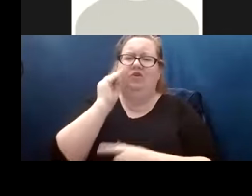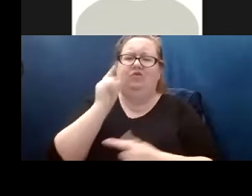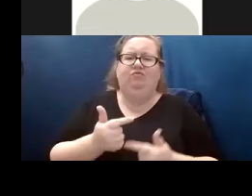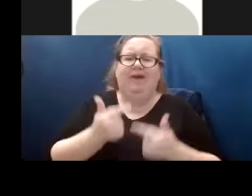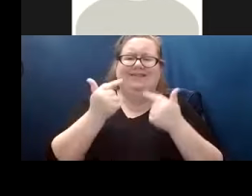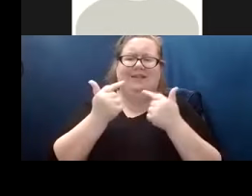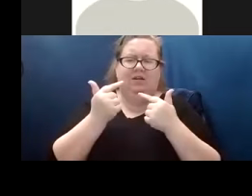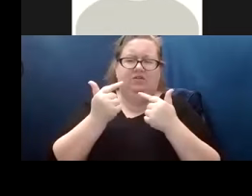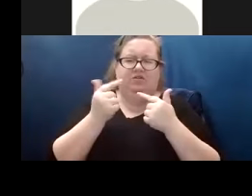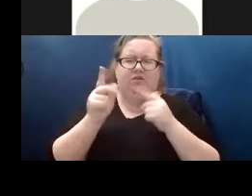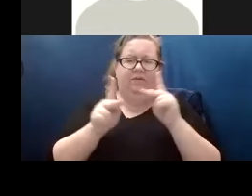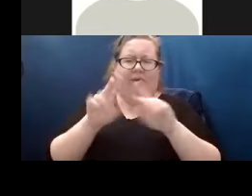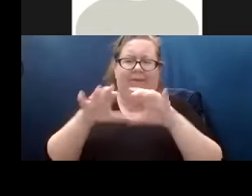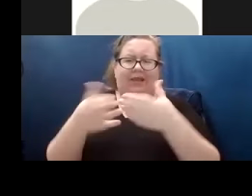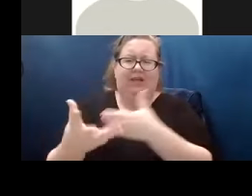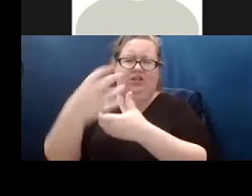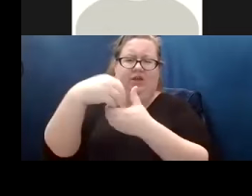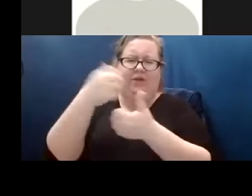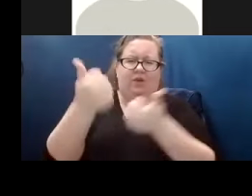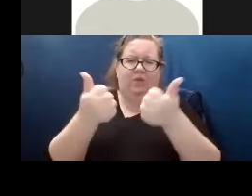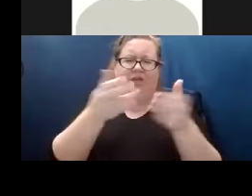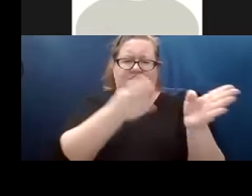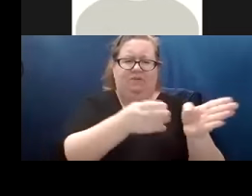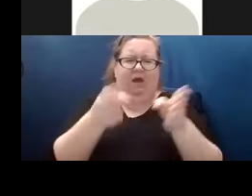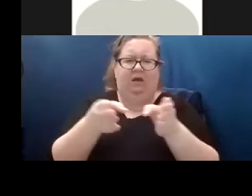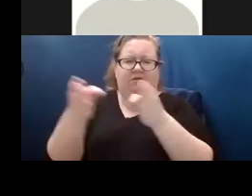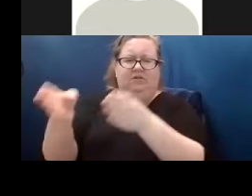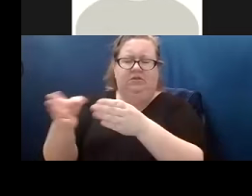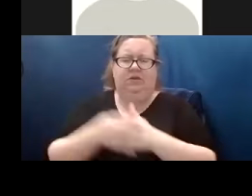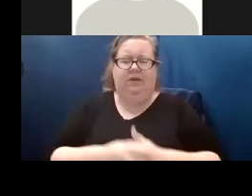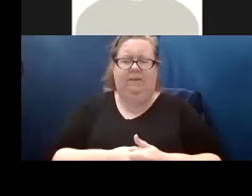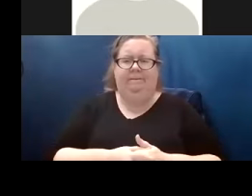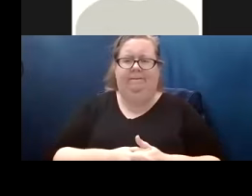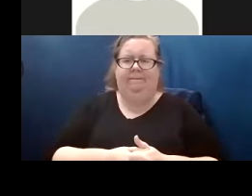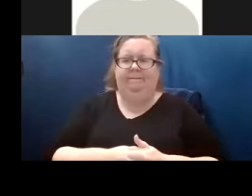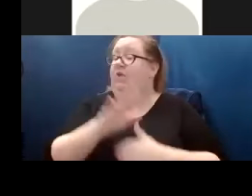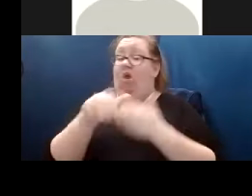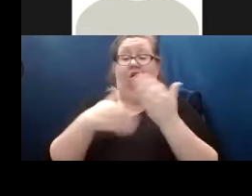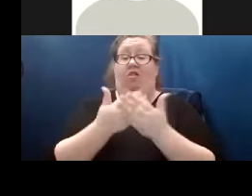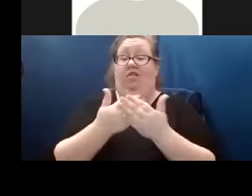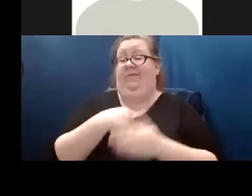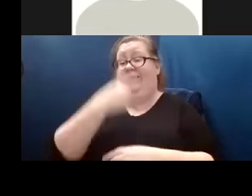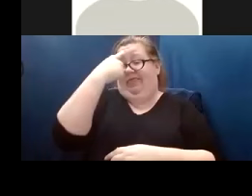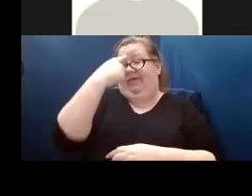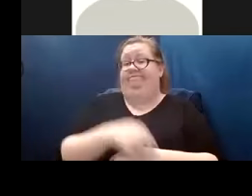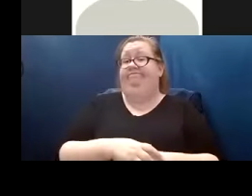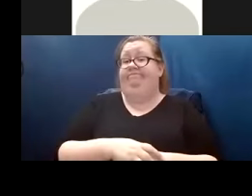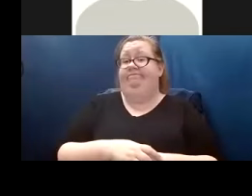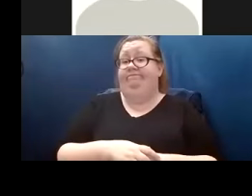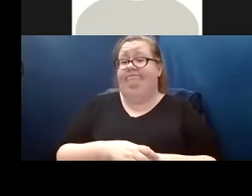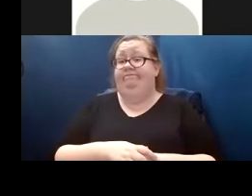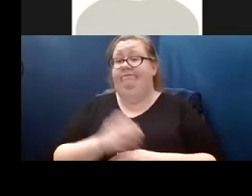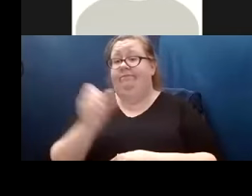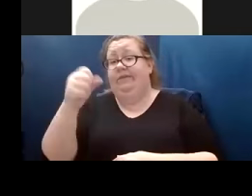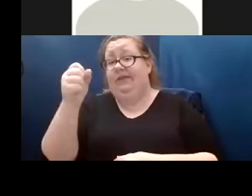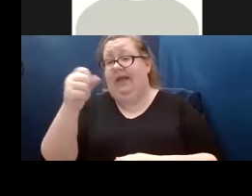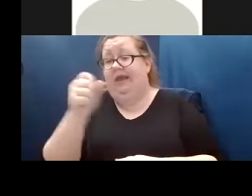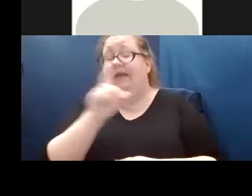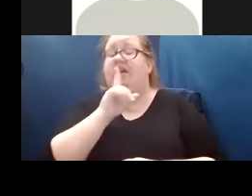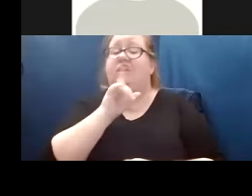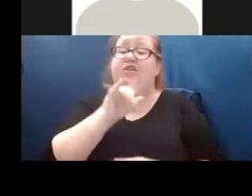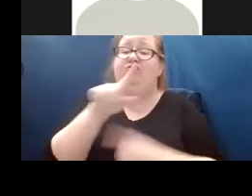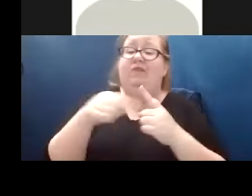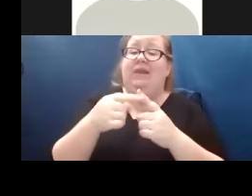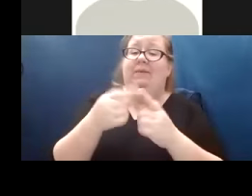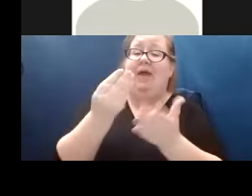here. Which box? All of them, I think. Okay. Yeah, it's really about